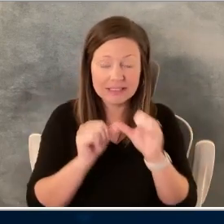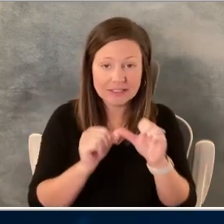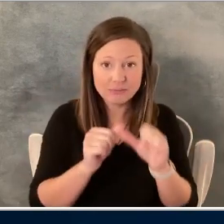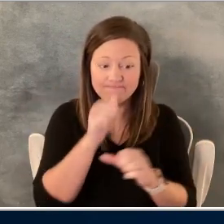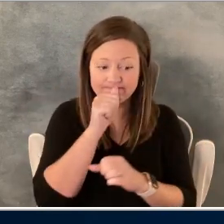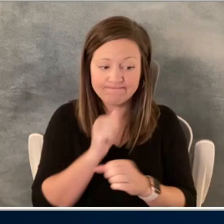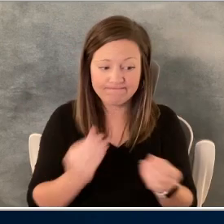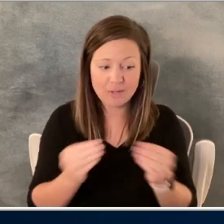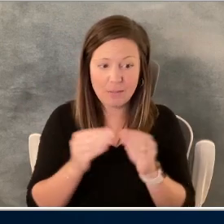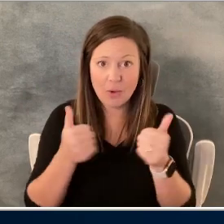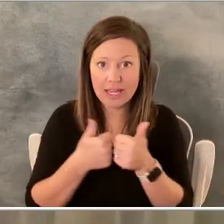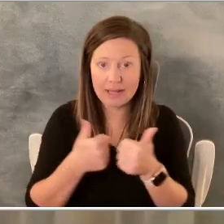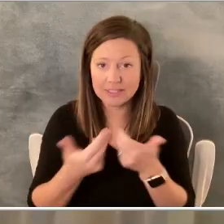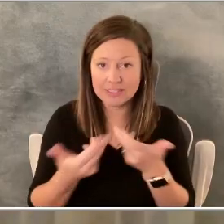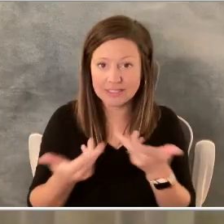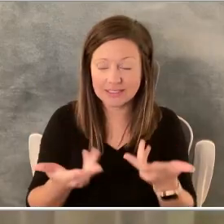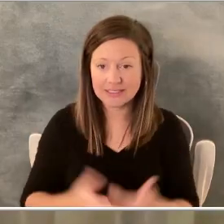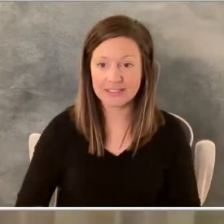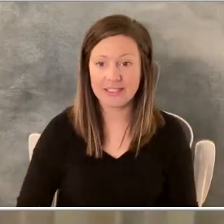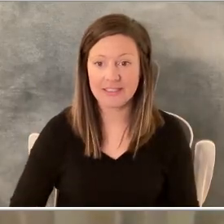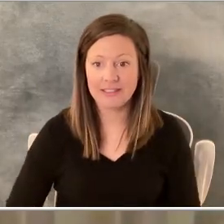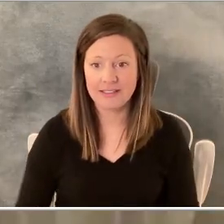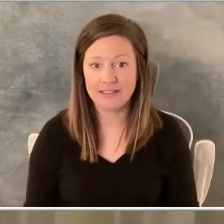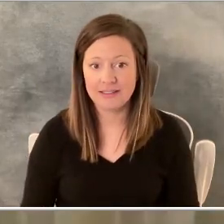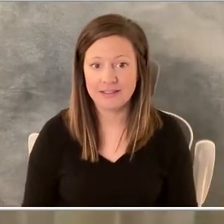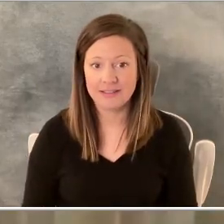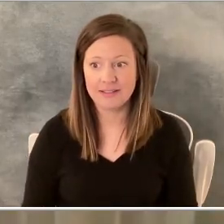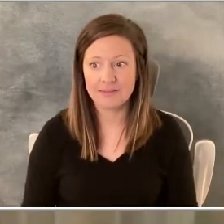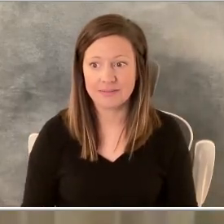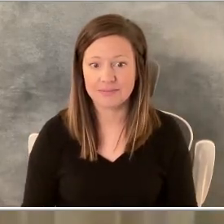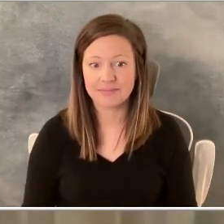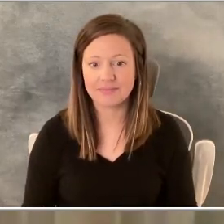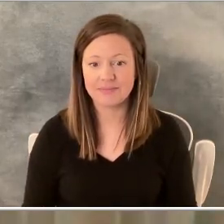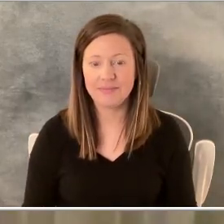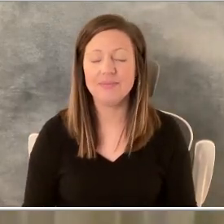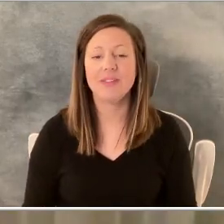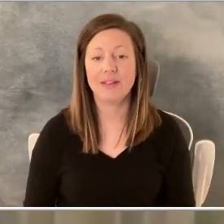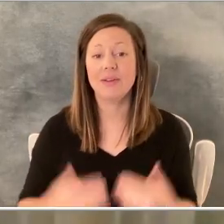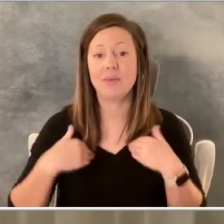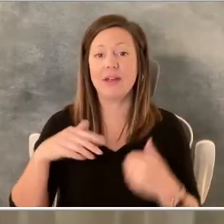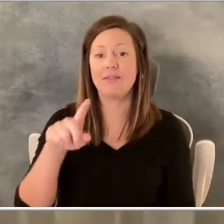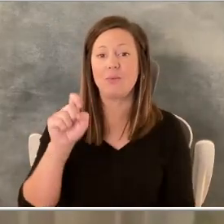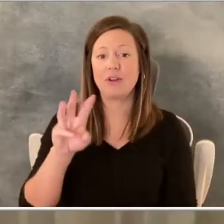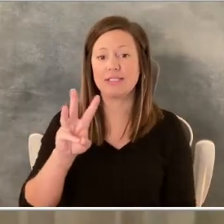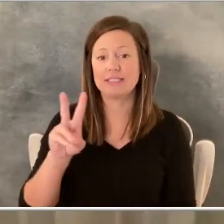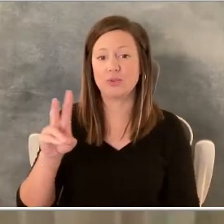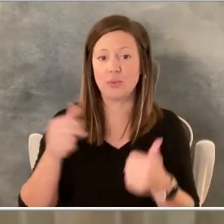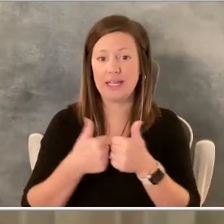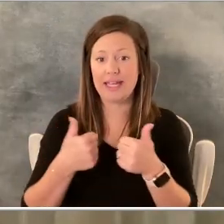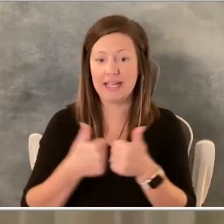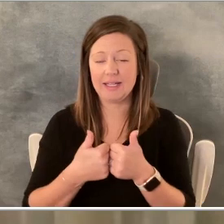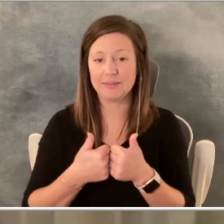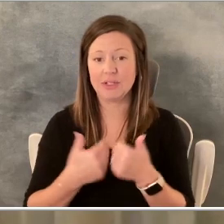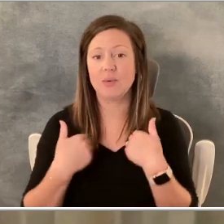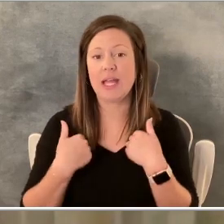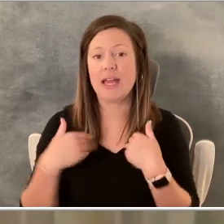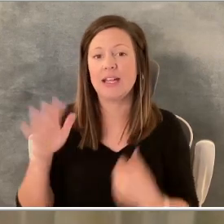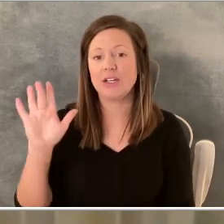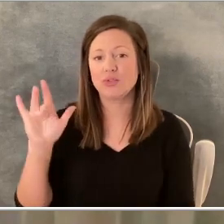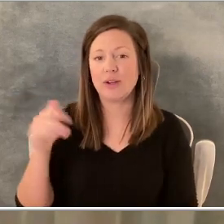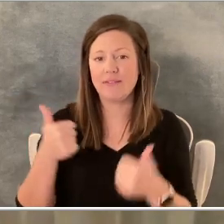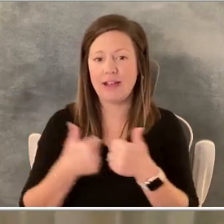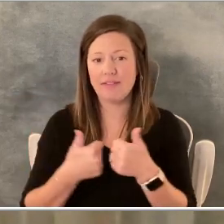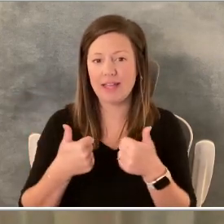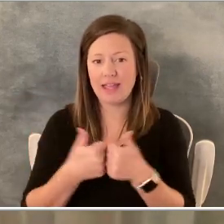games? It's a grind. We have 162 games. We had 25 games